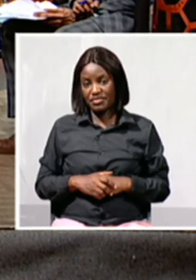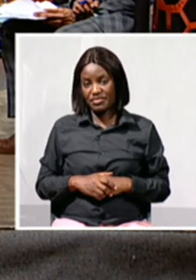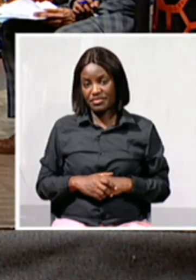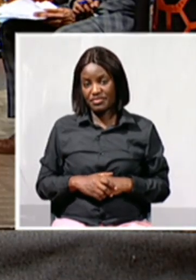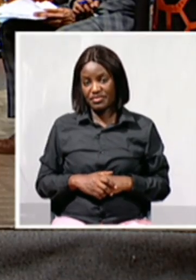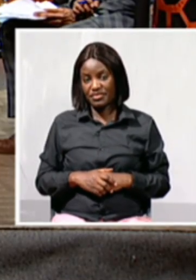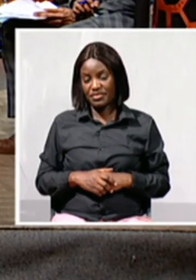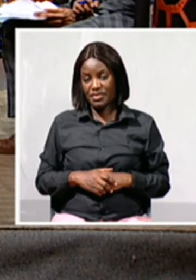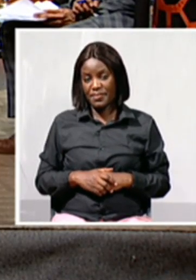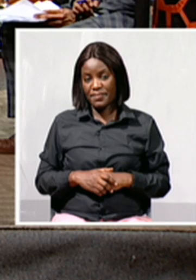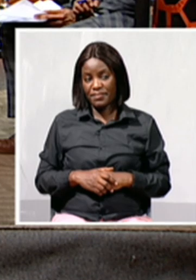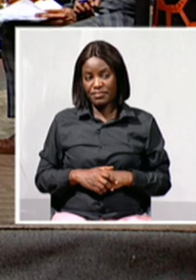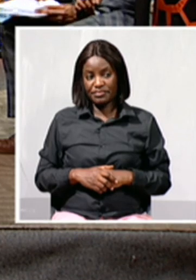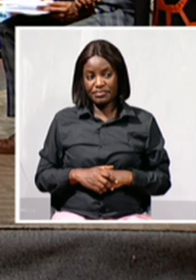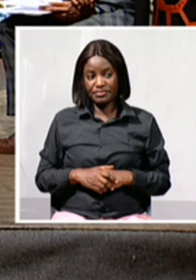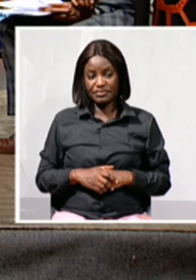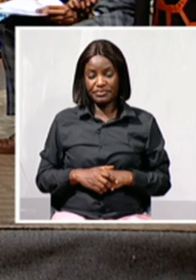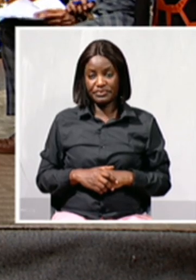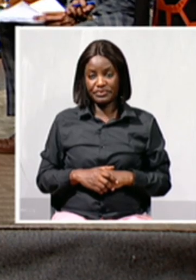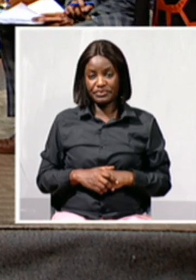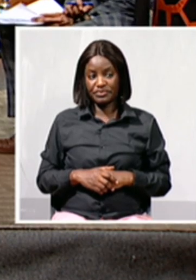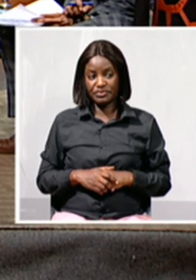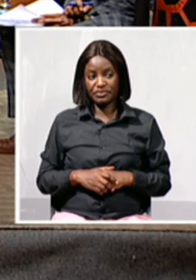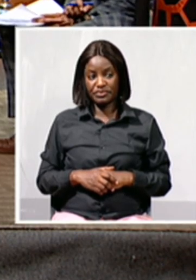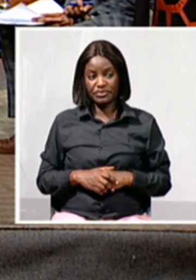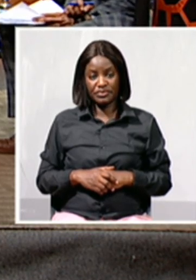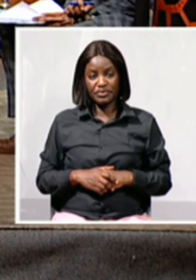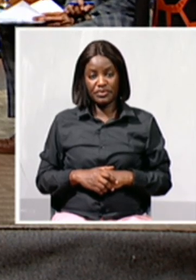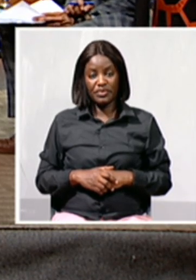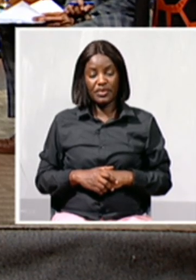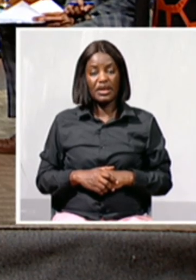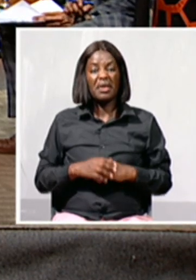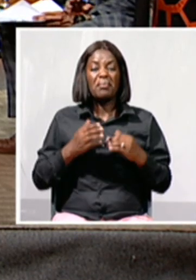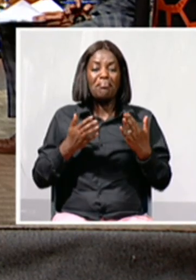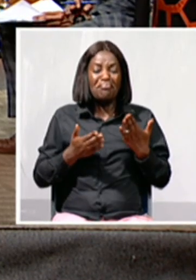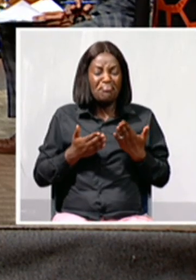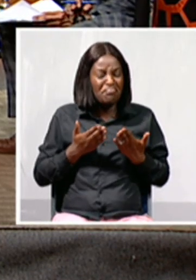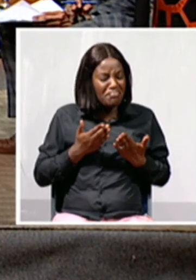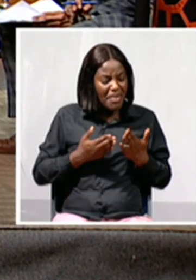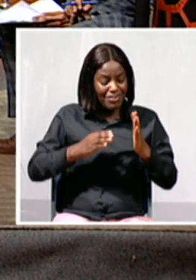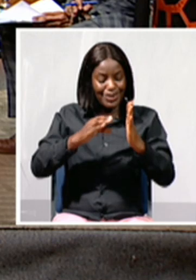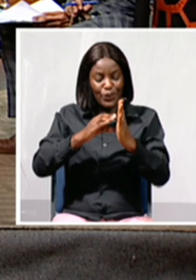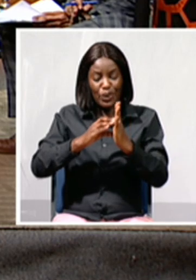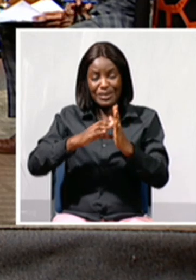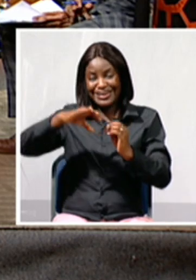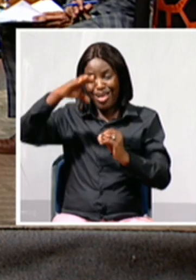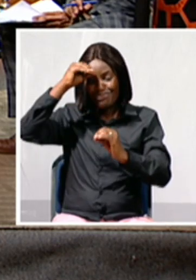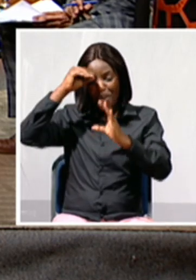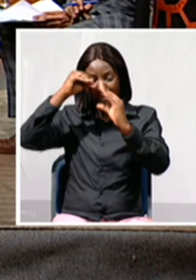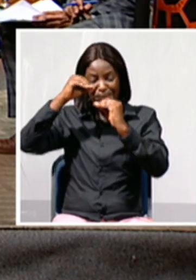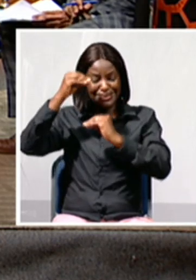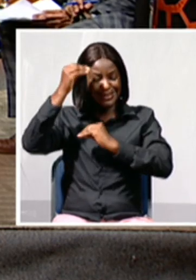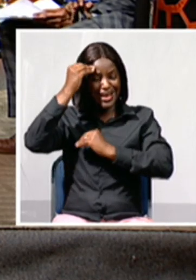also affects you. Yes. Dr. Kudumo says that we may not have sufficiently internalized the Constitution and the